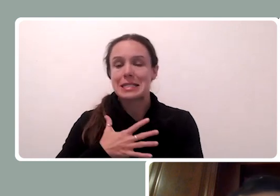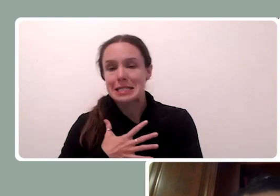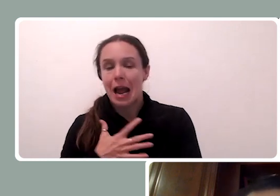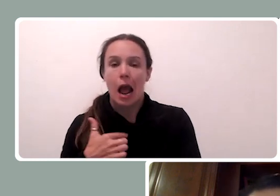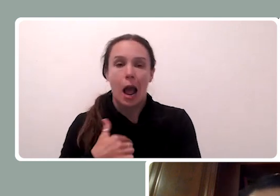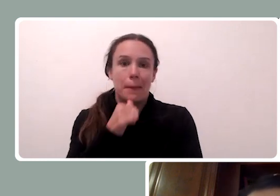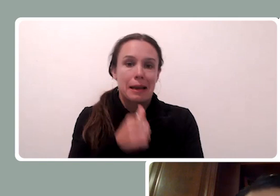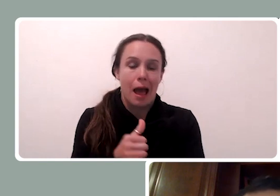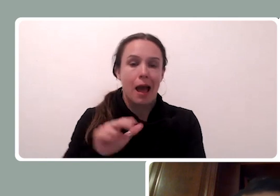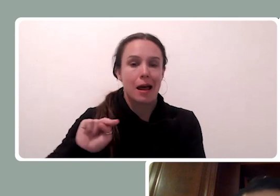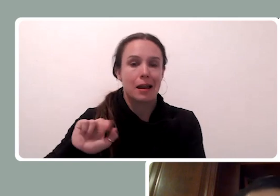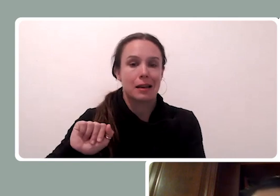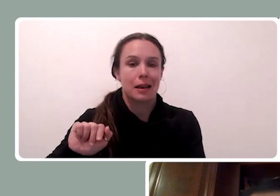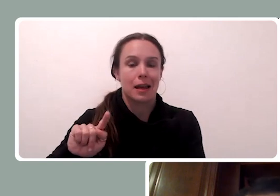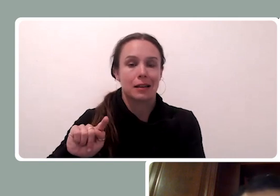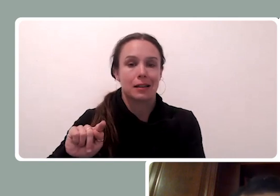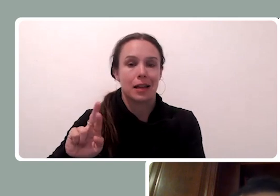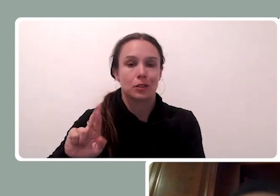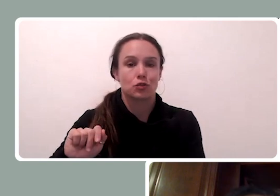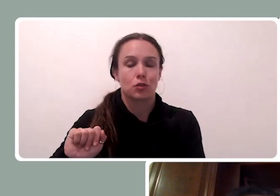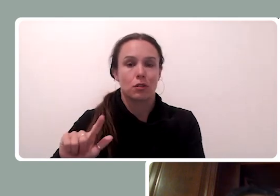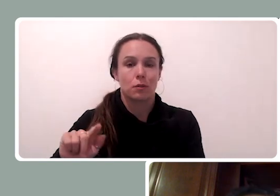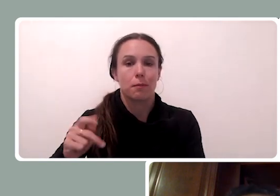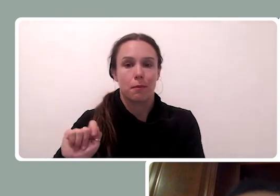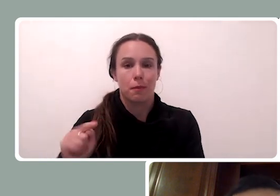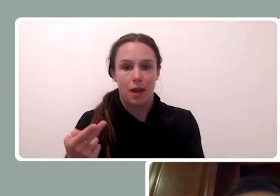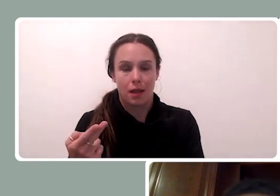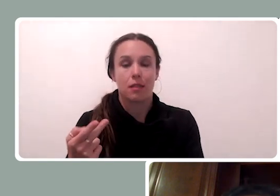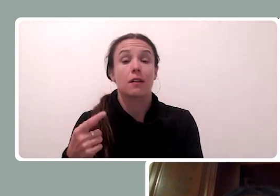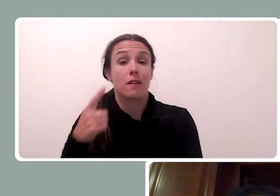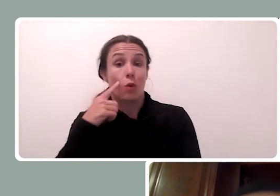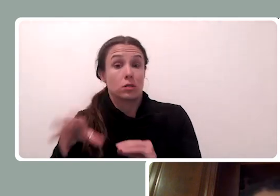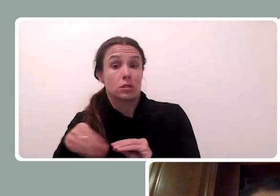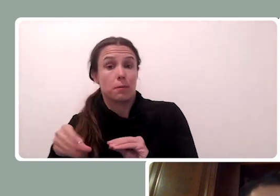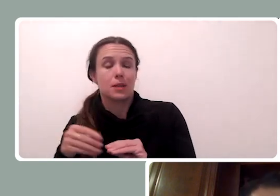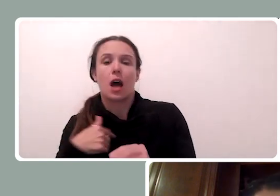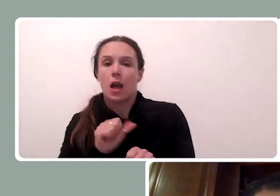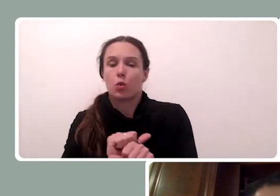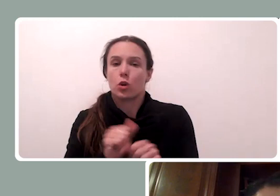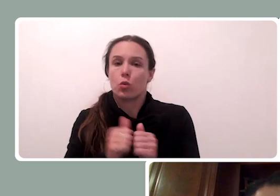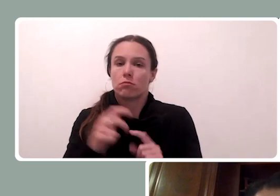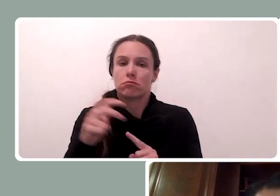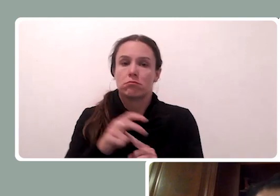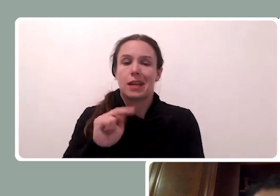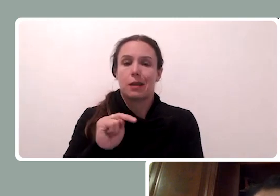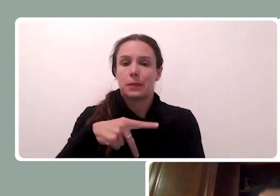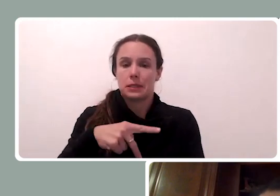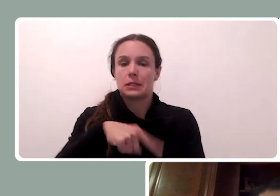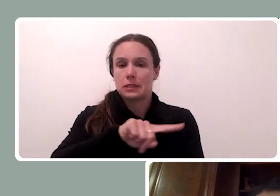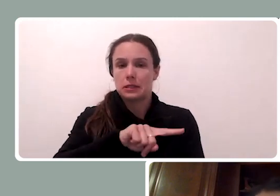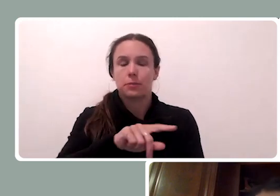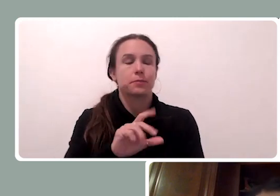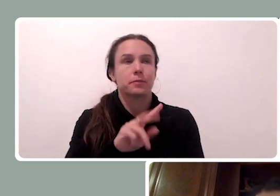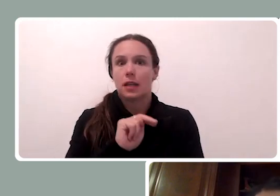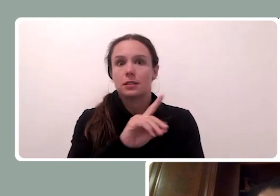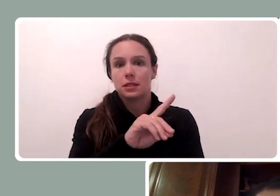naturopath. When I have a supplement question, I work with very good naturopathic doctors, NDs, and they really